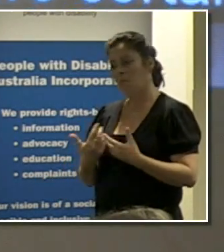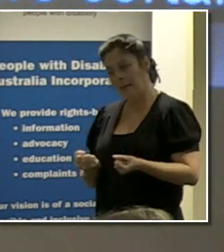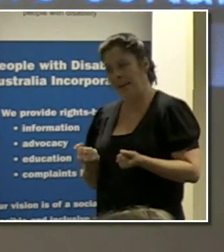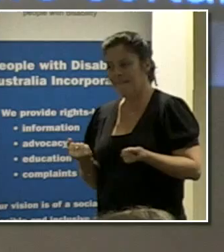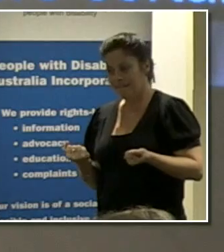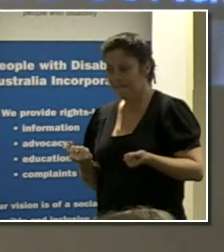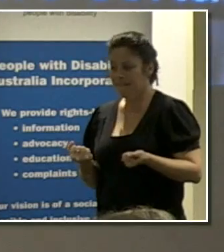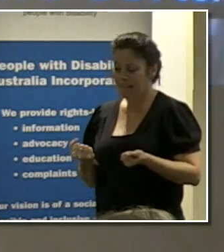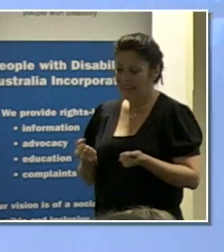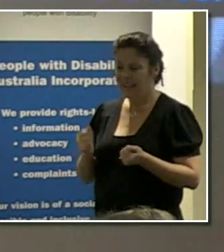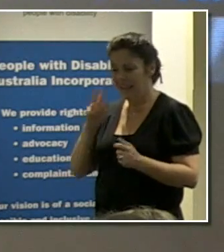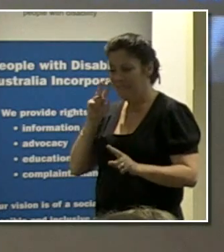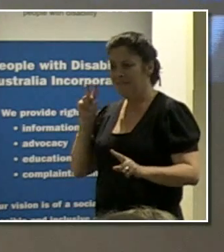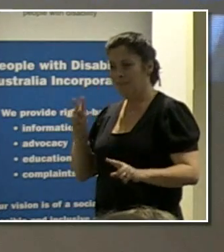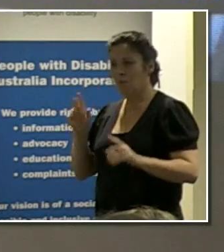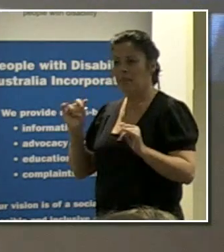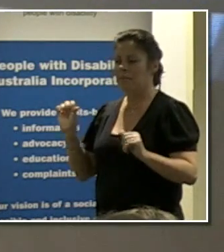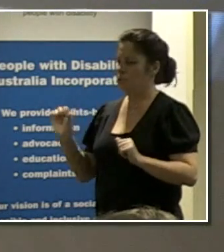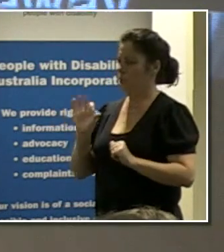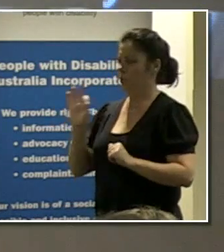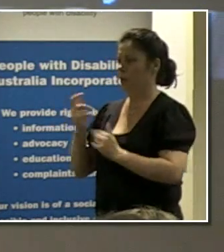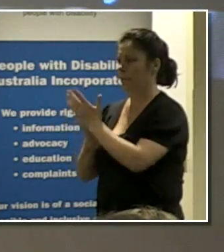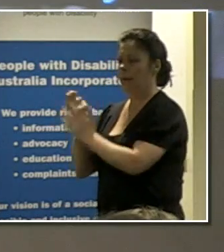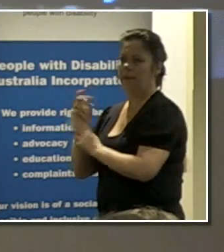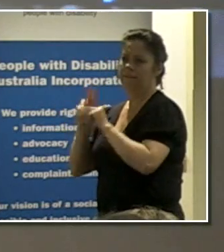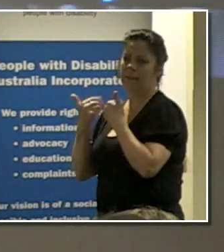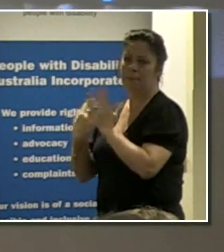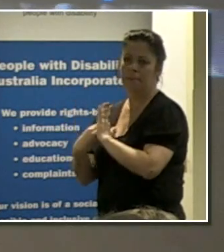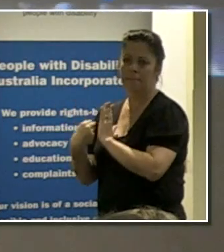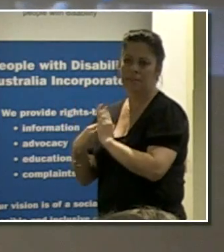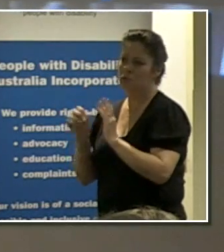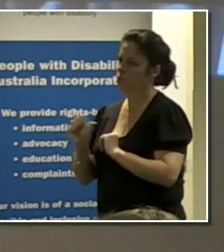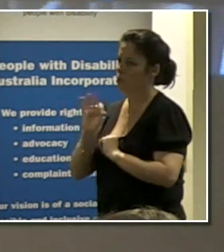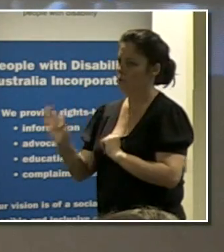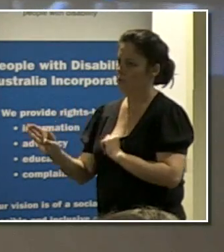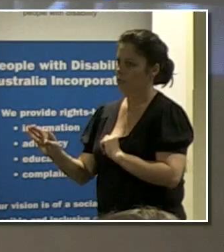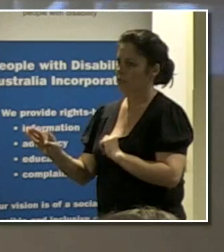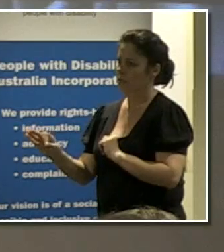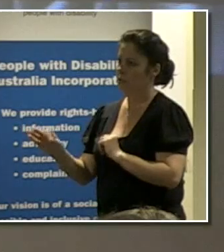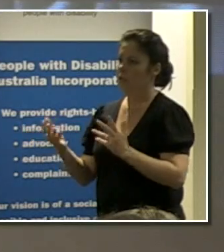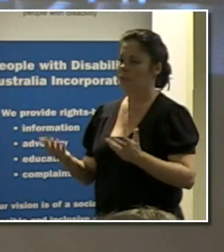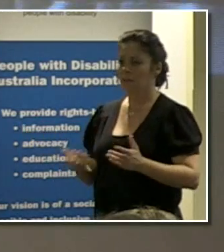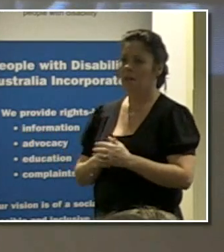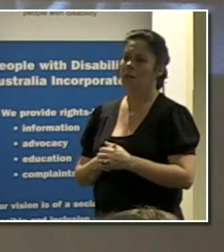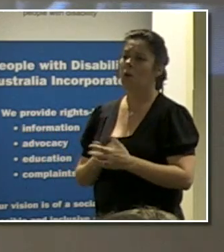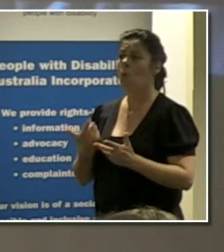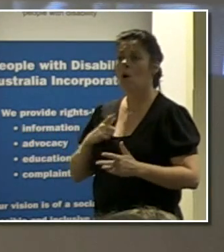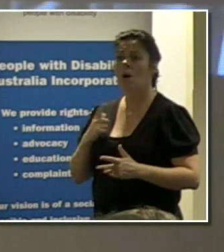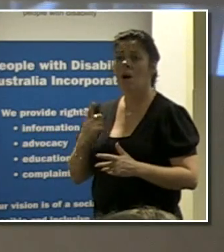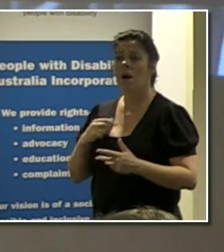a strong view away from paid family members, and the reason's twofold.